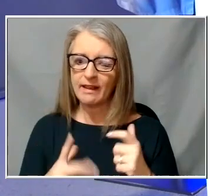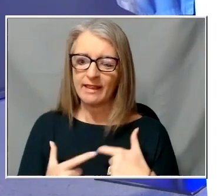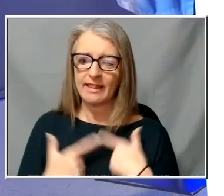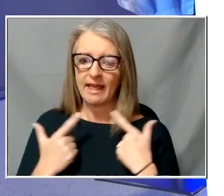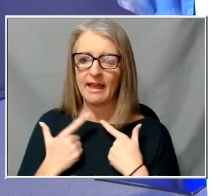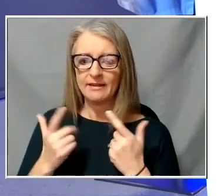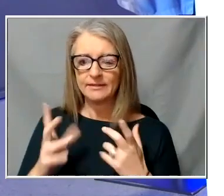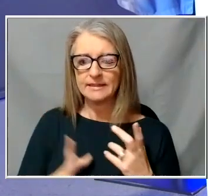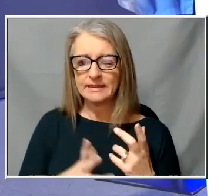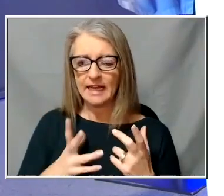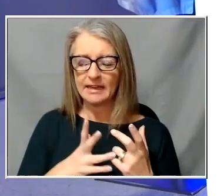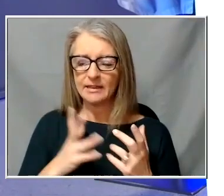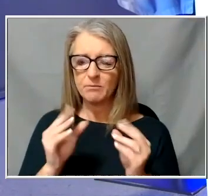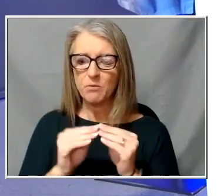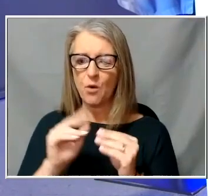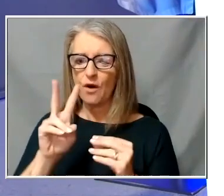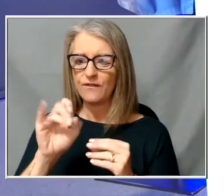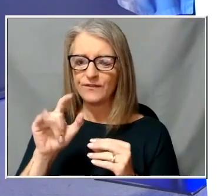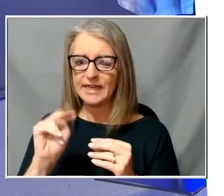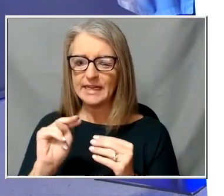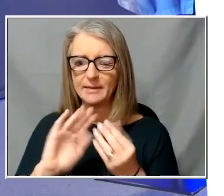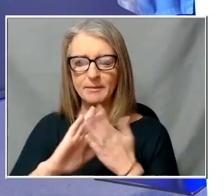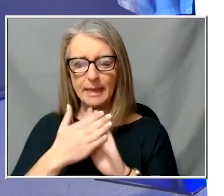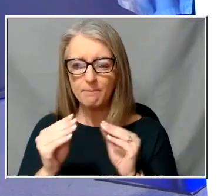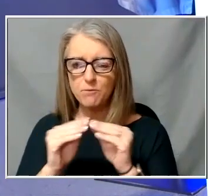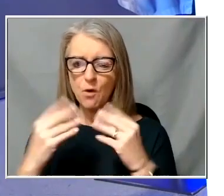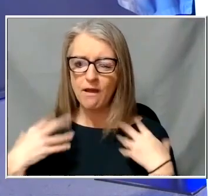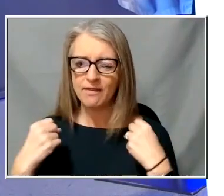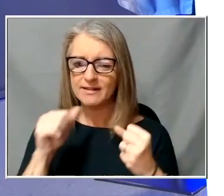raw and getting a little healthier. Are we not there